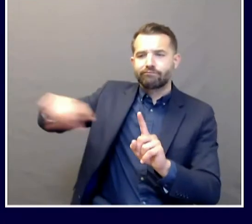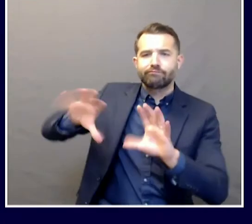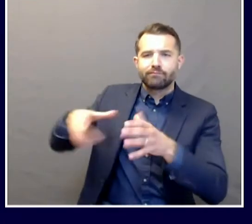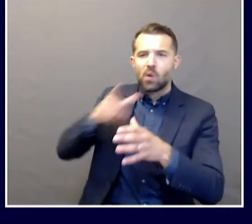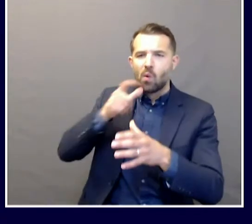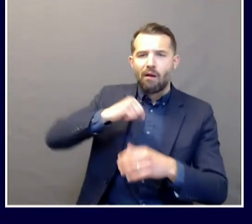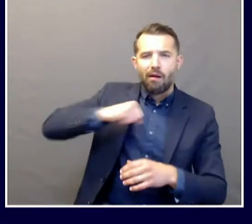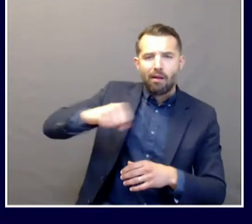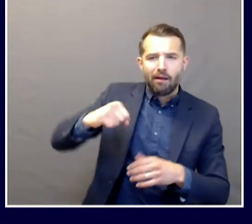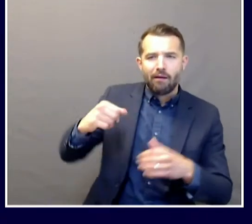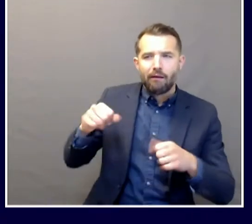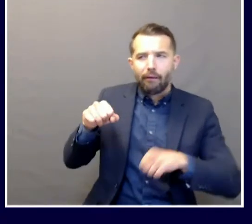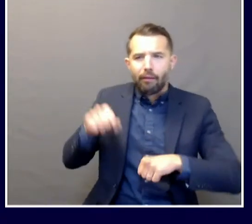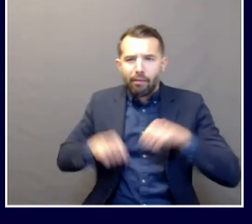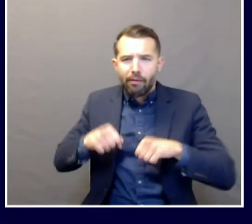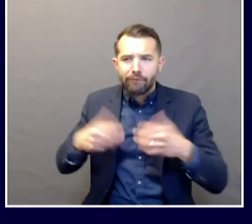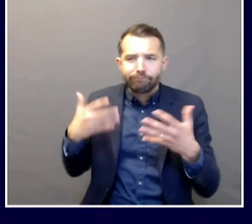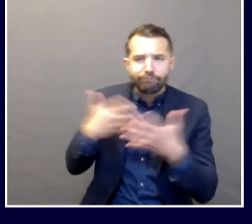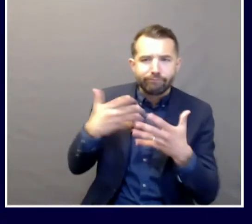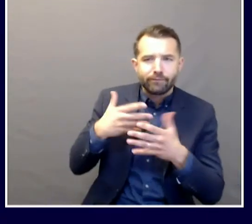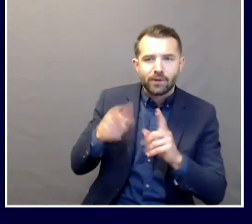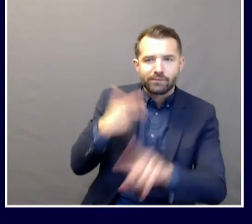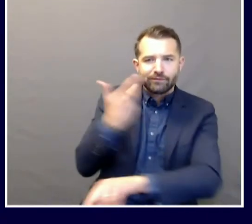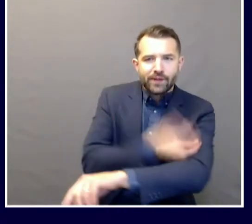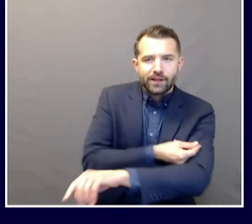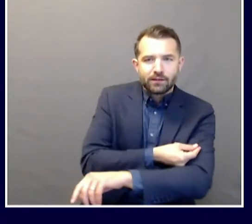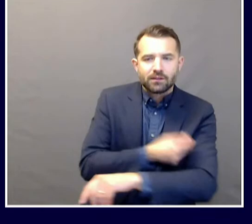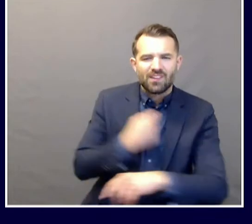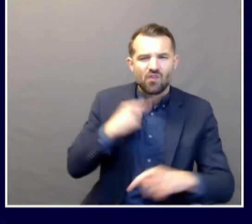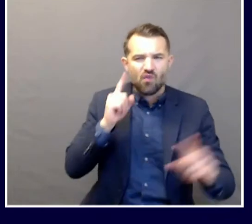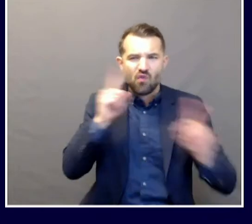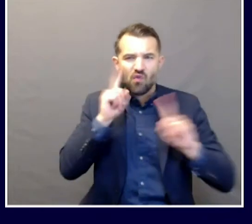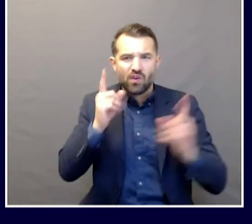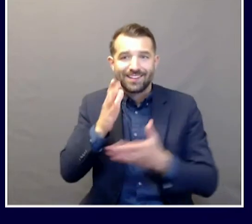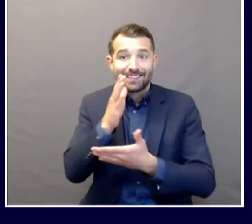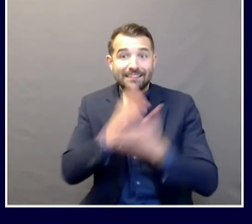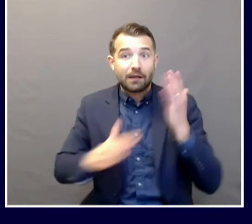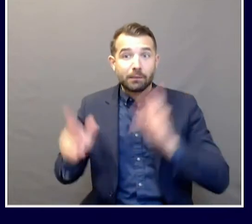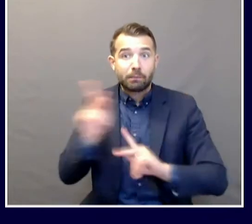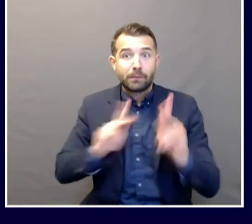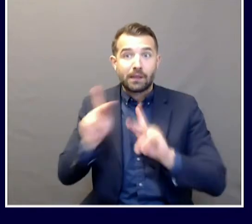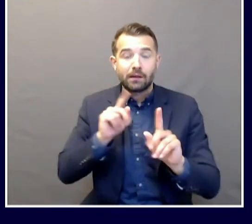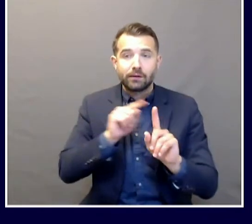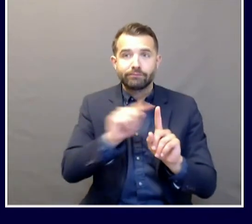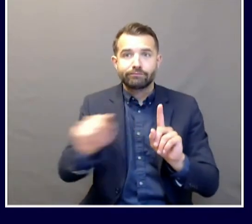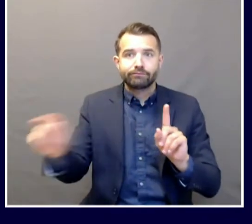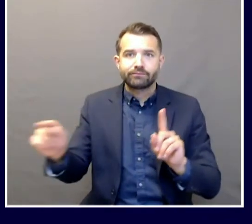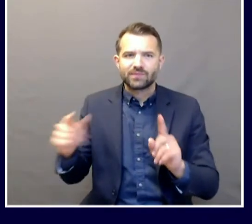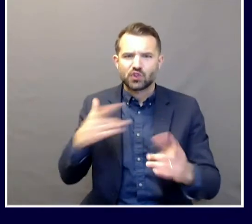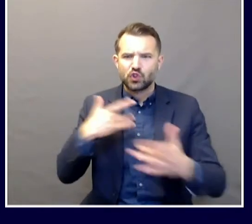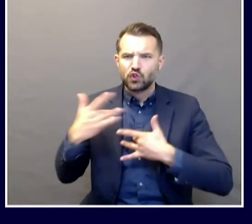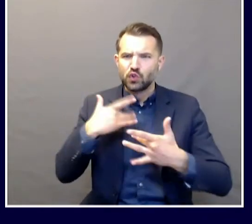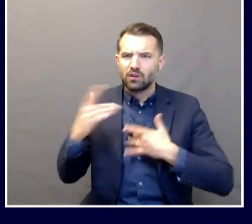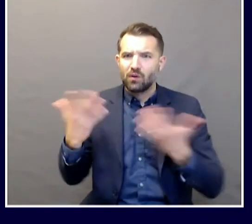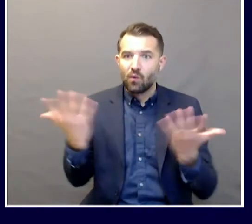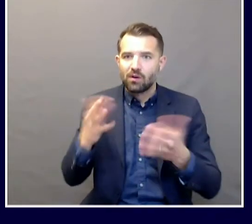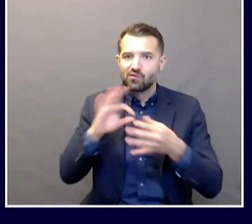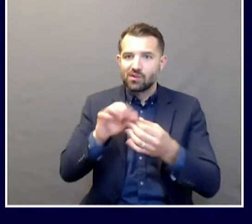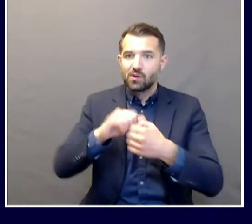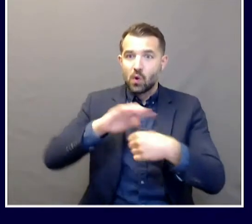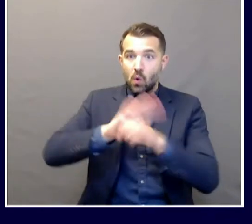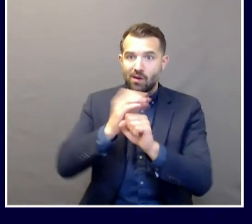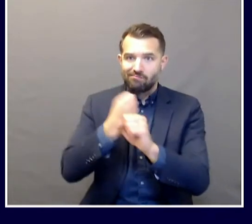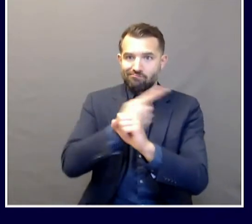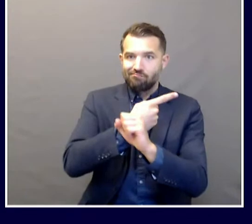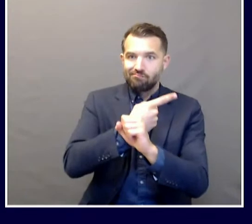variants, and that's actually a deterrent from getting the vaccine because we don't know which ones will emerge and whether the current vaccines